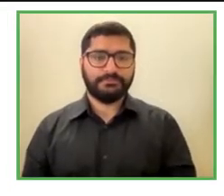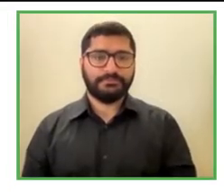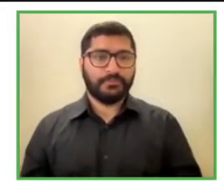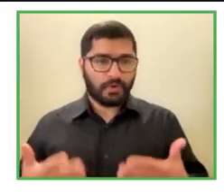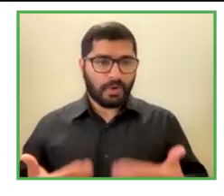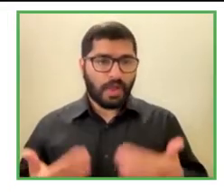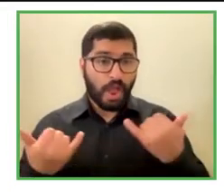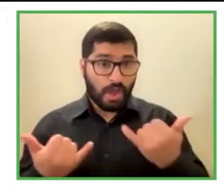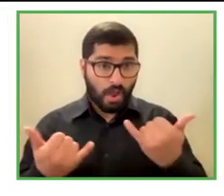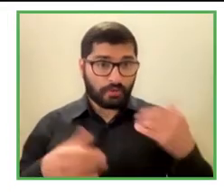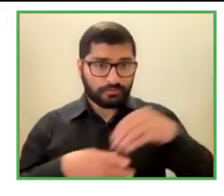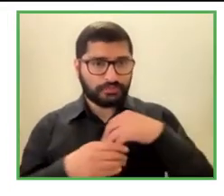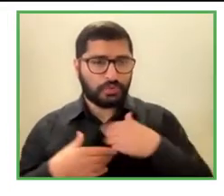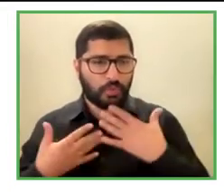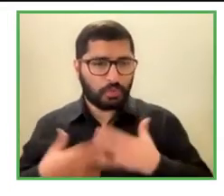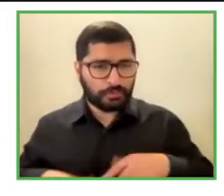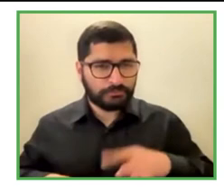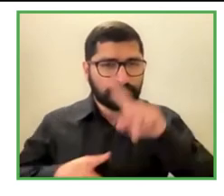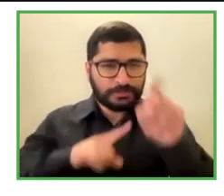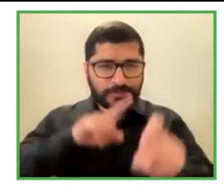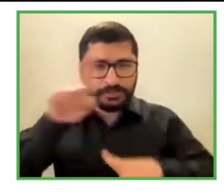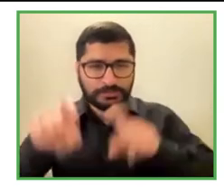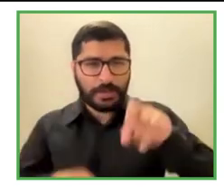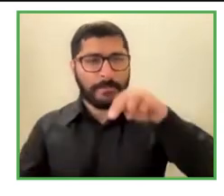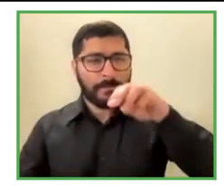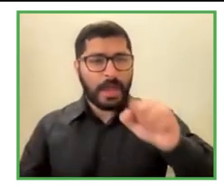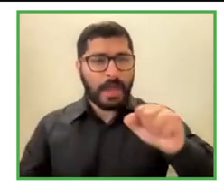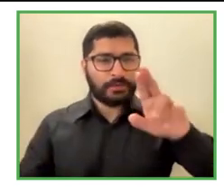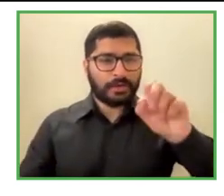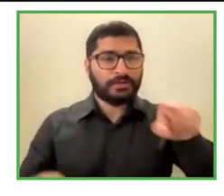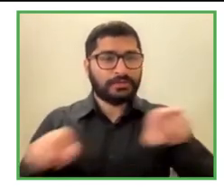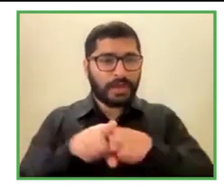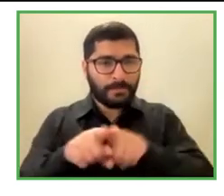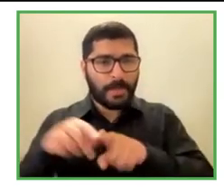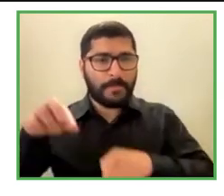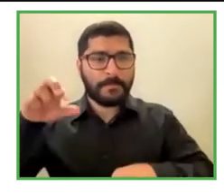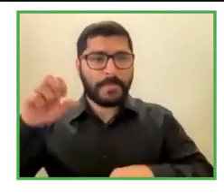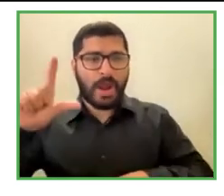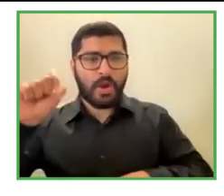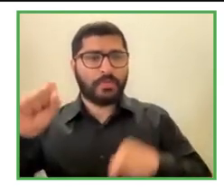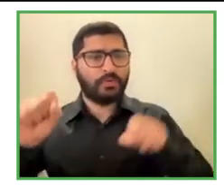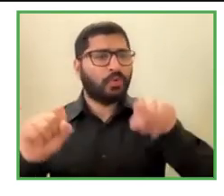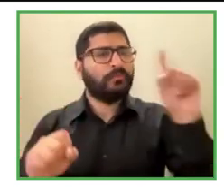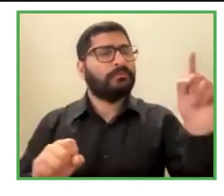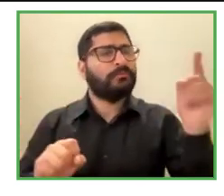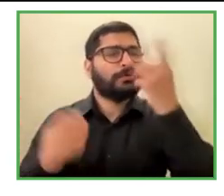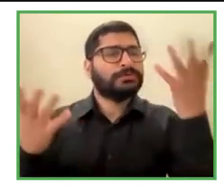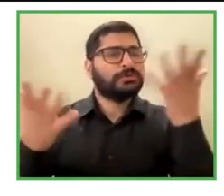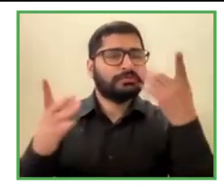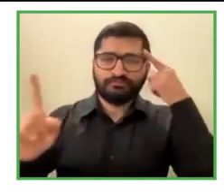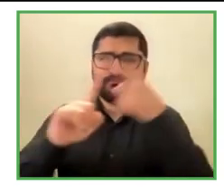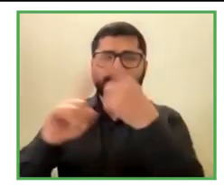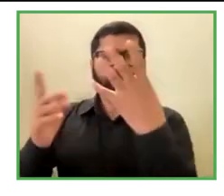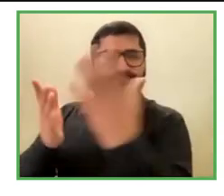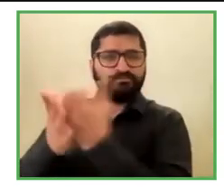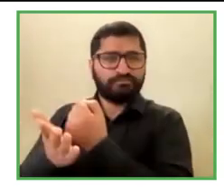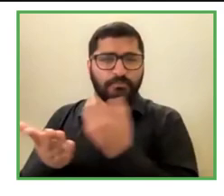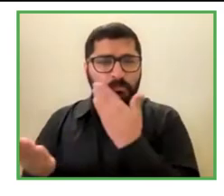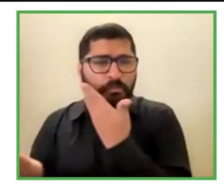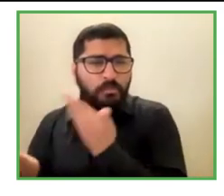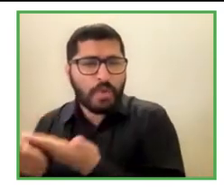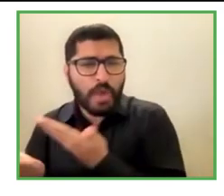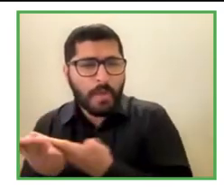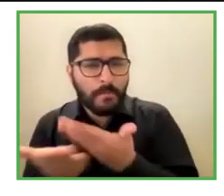Well, and now I would like to ask Marcela and Paloma, what are for you the main challenges with this implementation